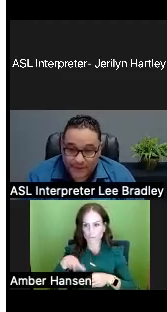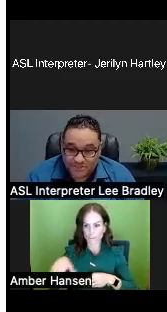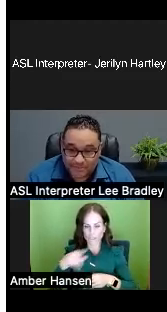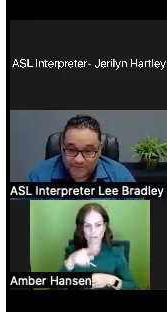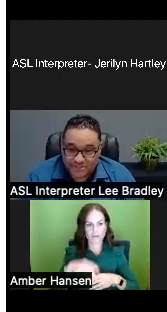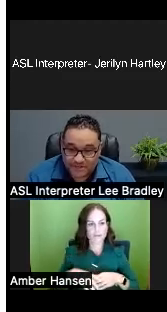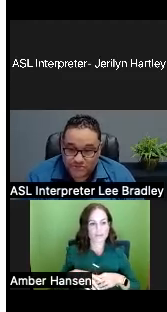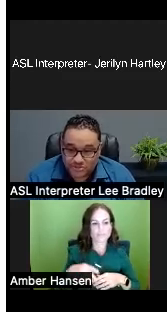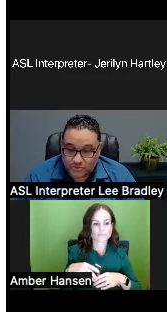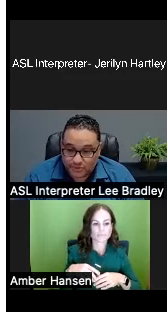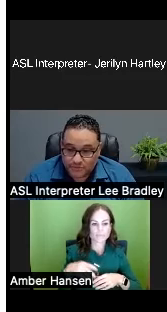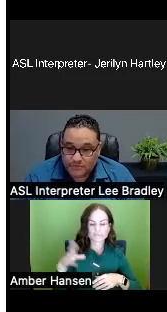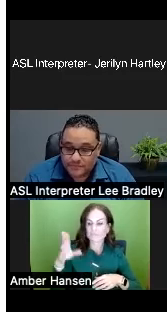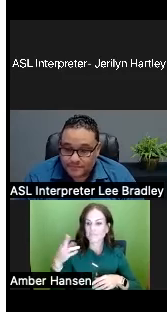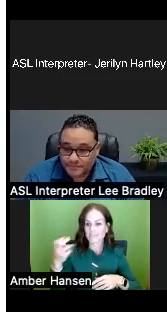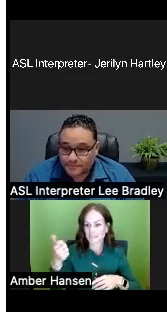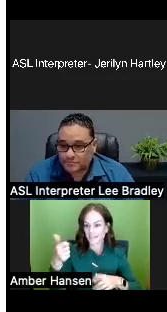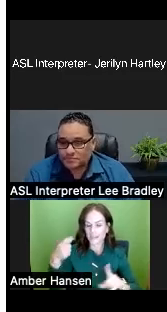regarding language deprivation in those children.